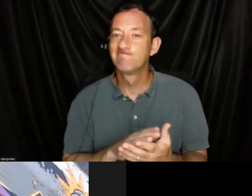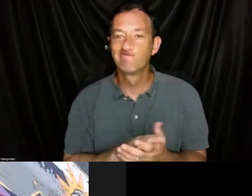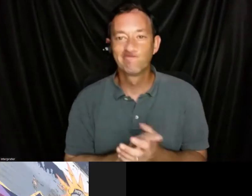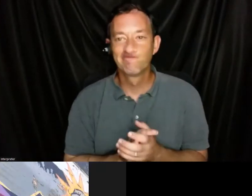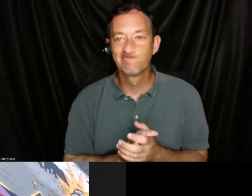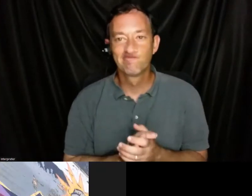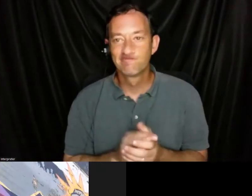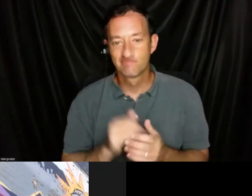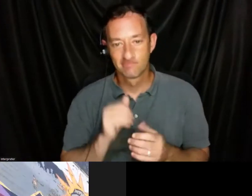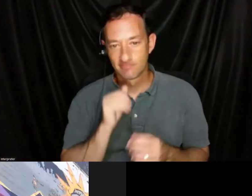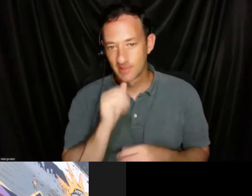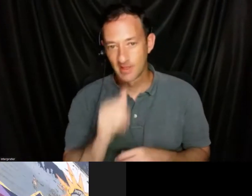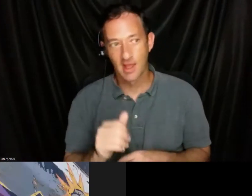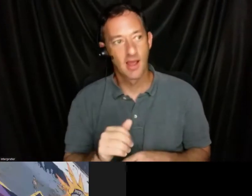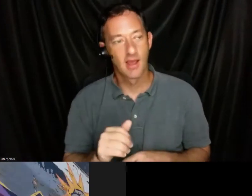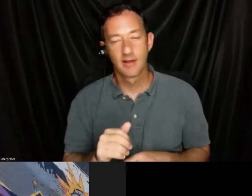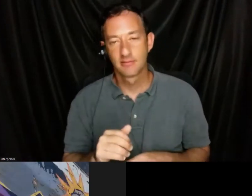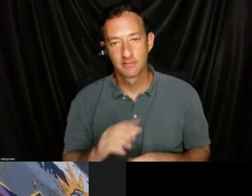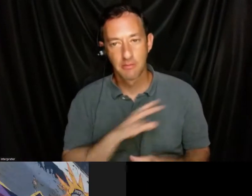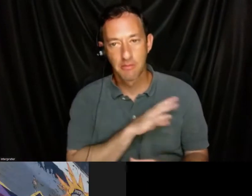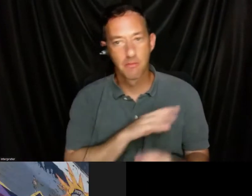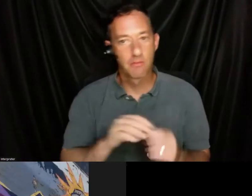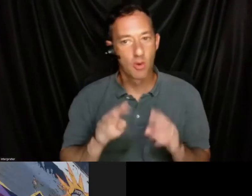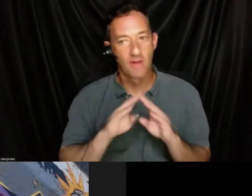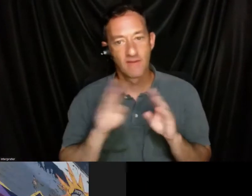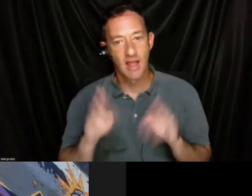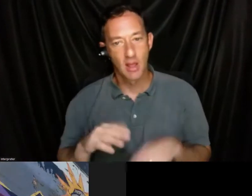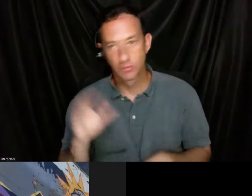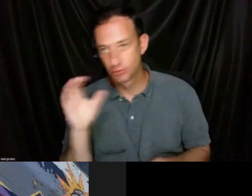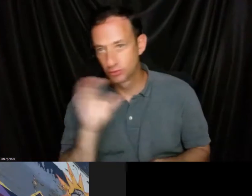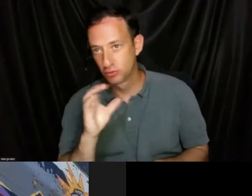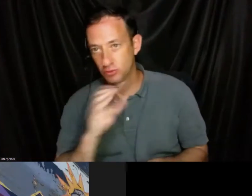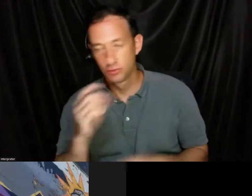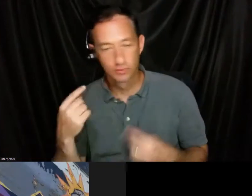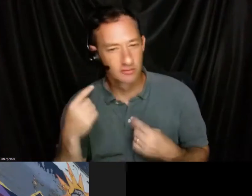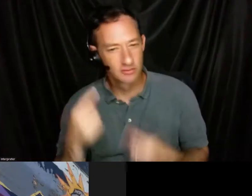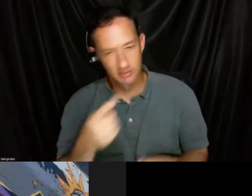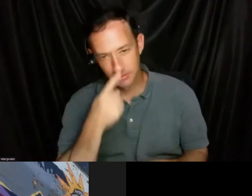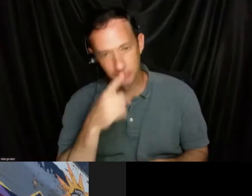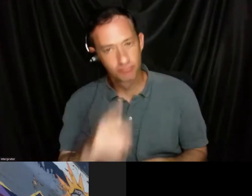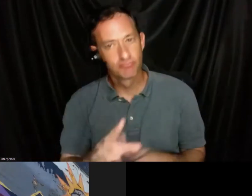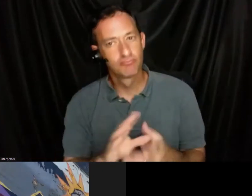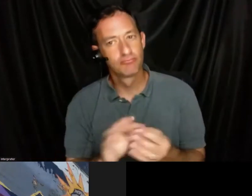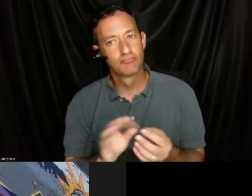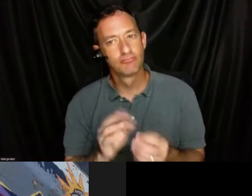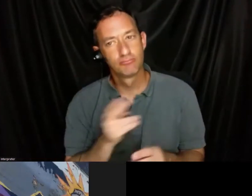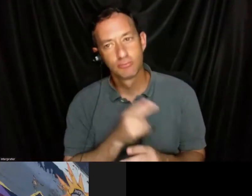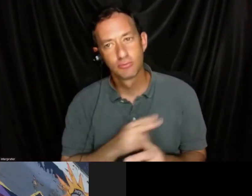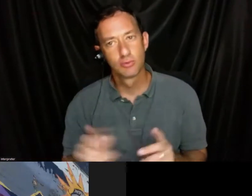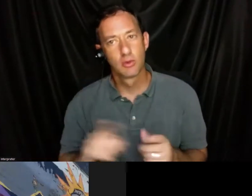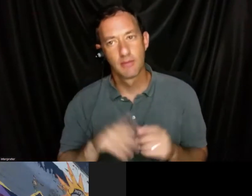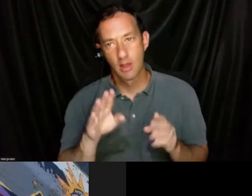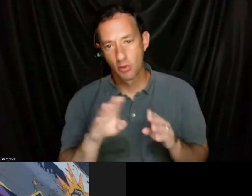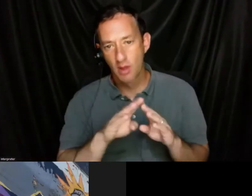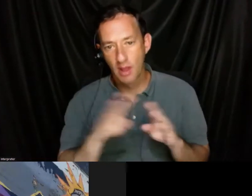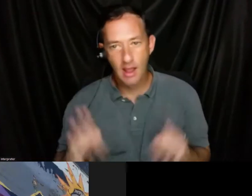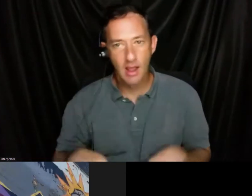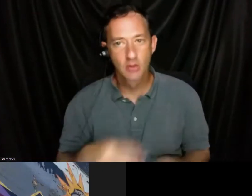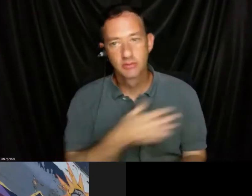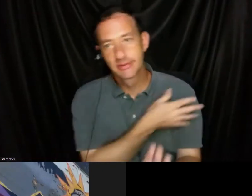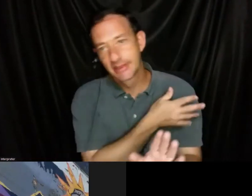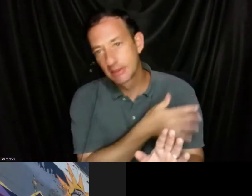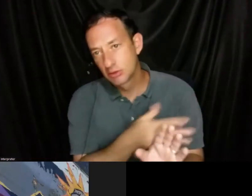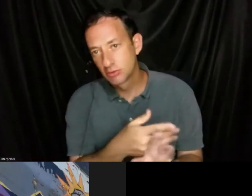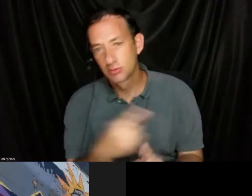a part of your housing search so far. Would you mind sharing a little bit about your housing history since your